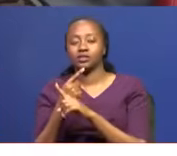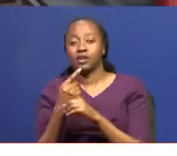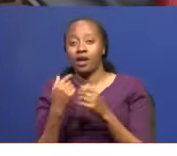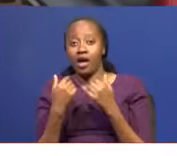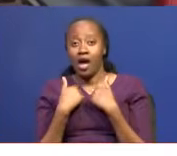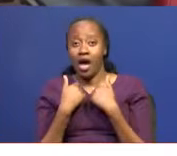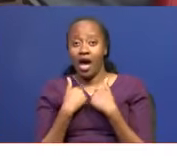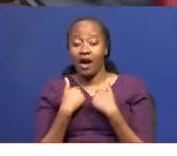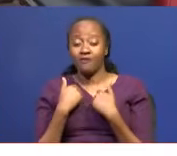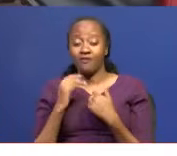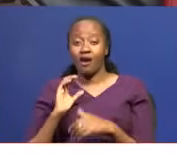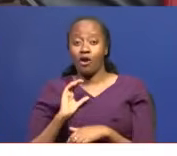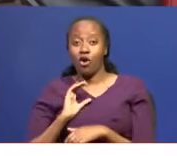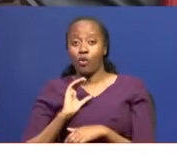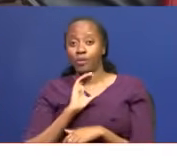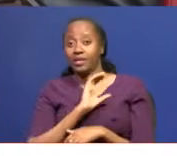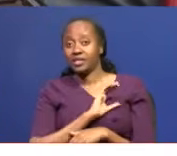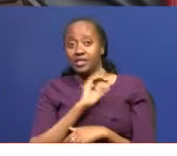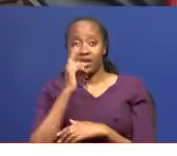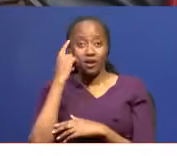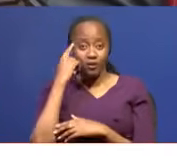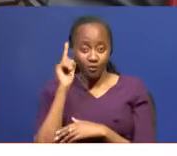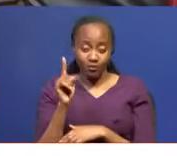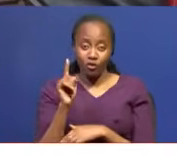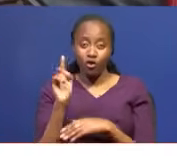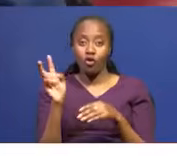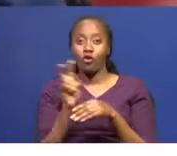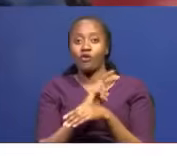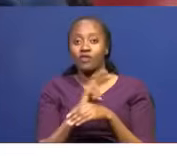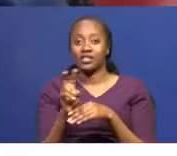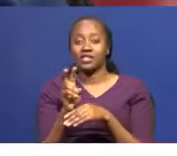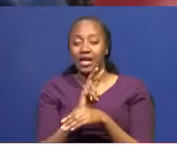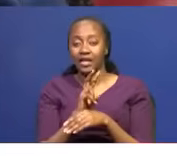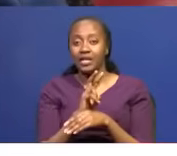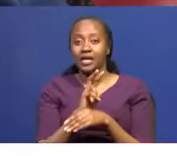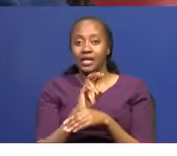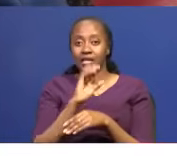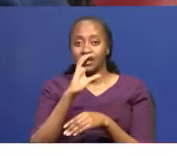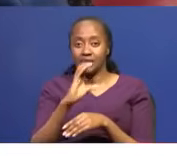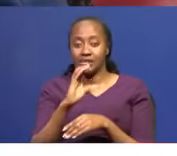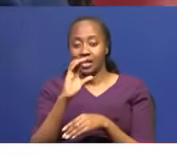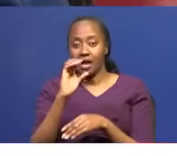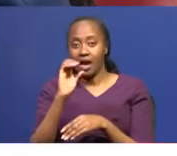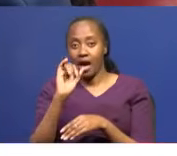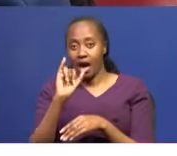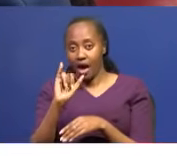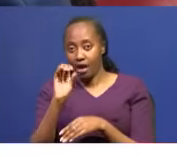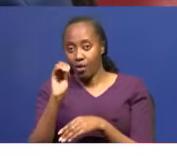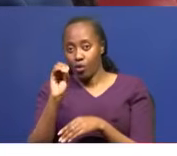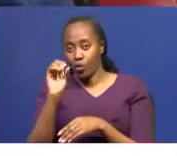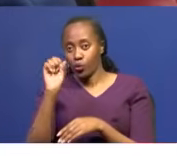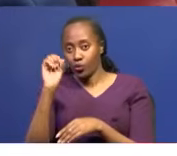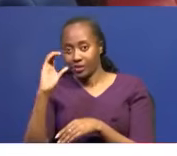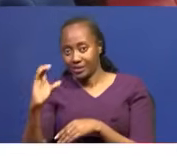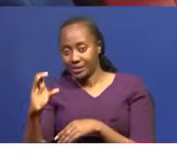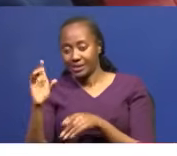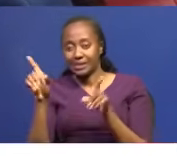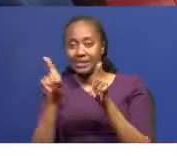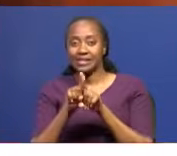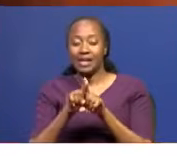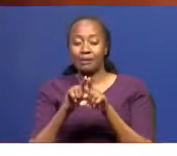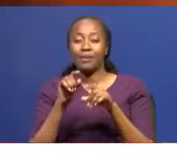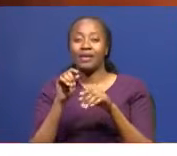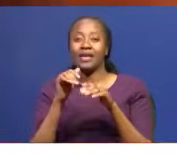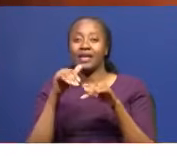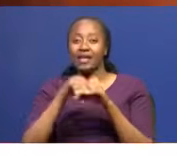The Committee on Constitutional Implementation and Oversight, CIOC, was on Tuesday confronted with the long-running tough wars between the National Police